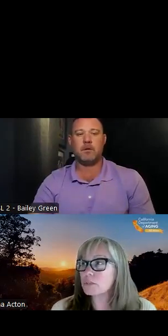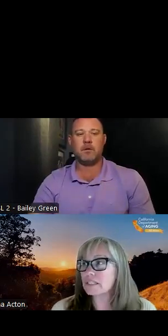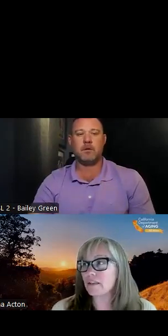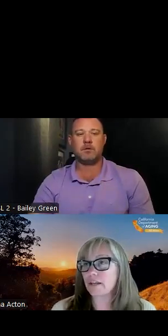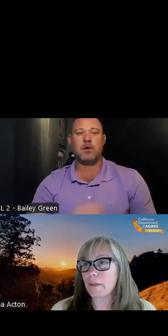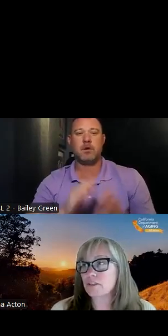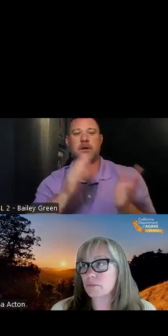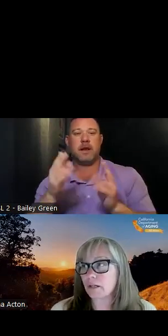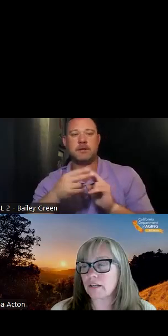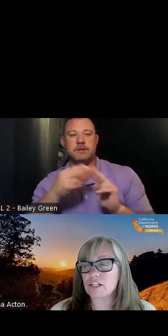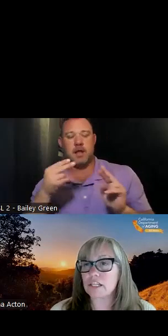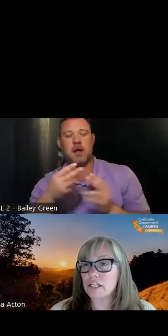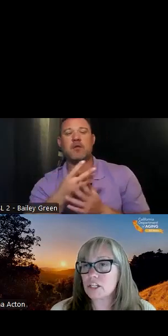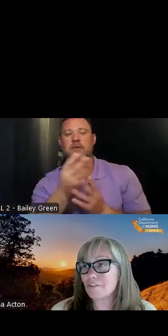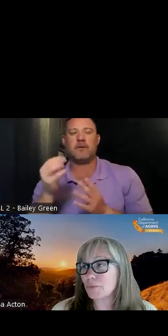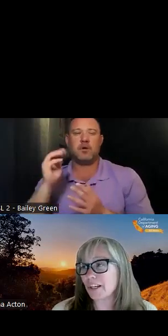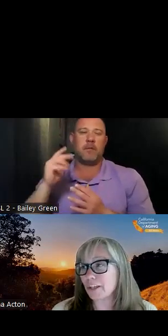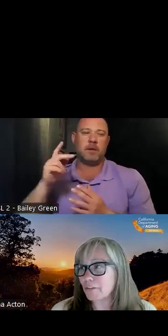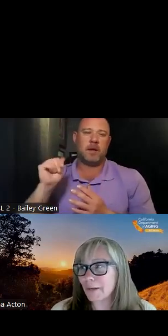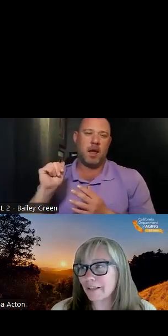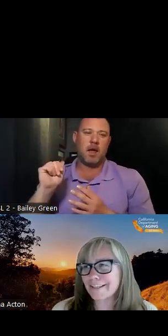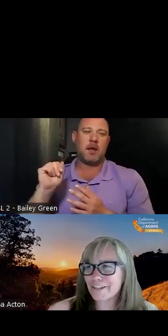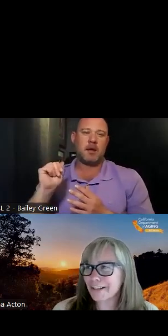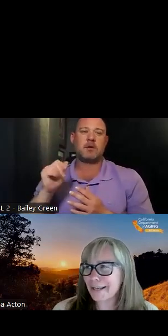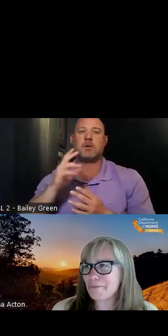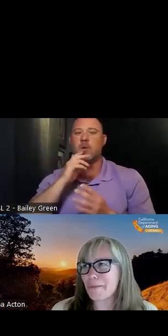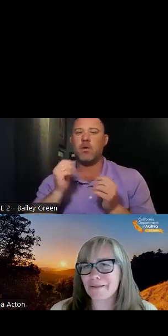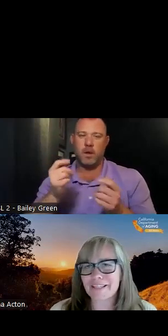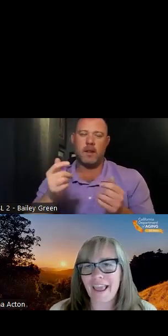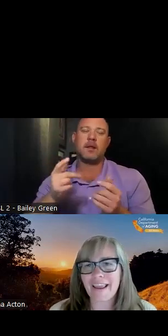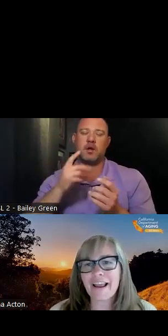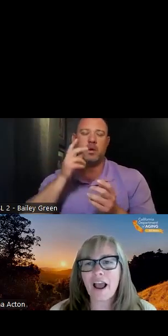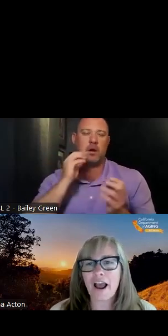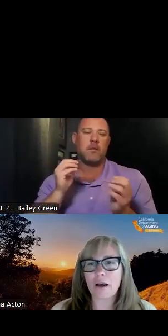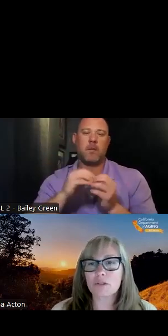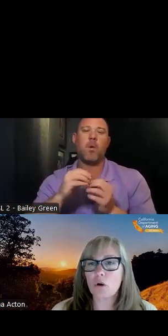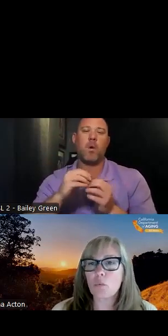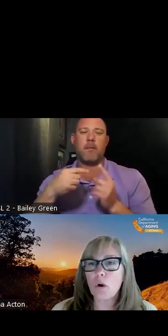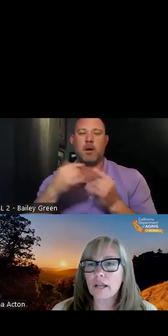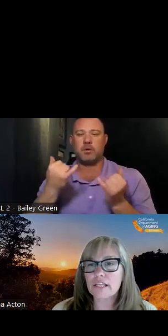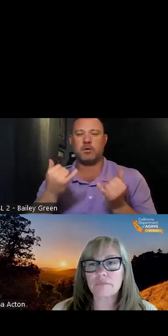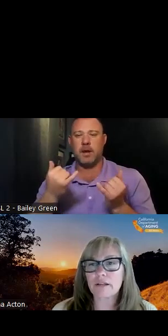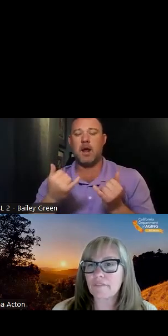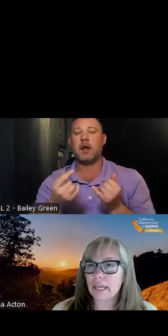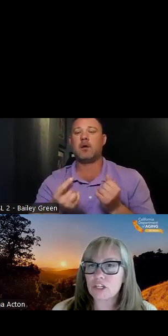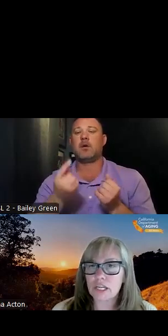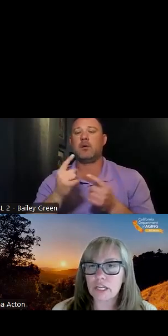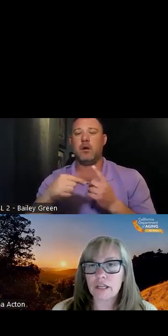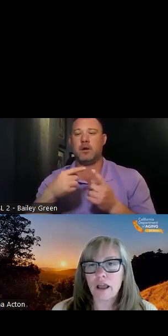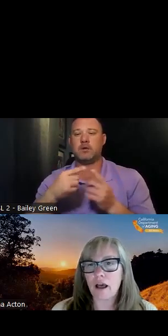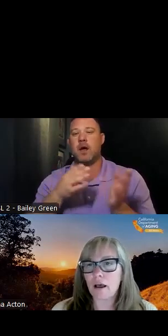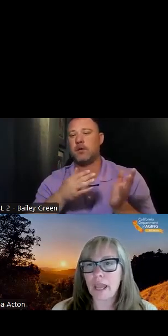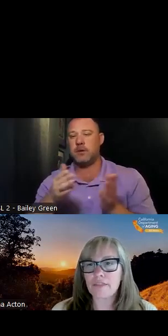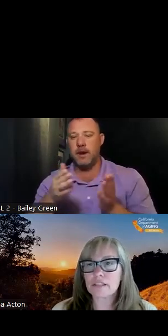few specific Master Plan on Aging initiatives we're going to go over quickly because you're going to hear more about them today. So one is around